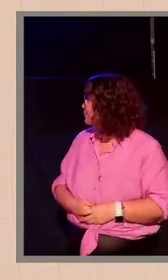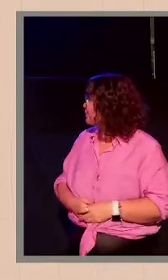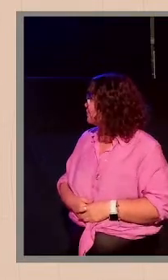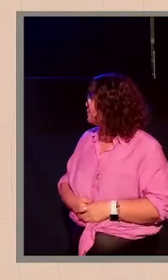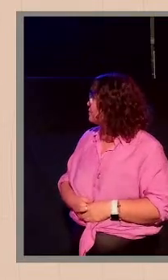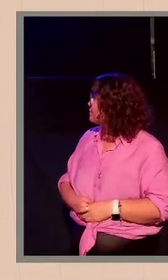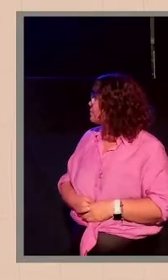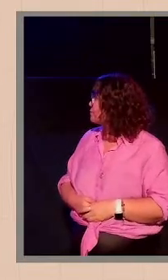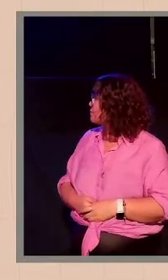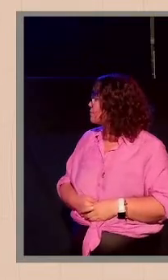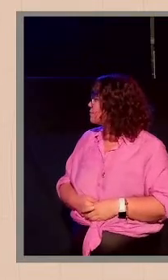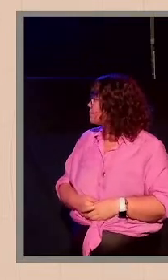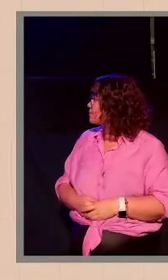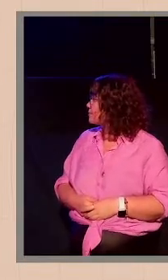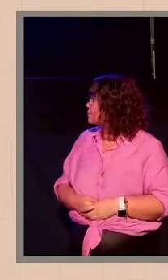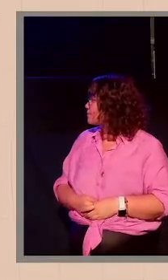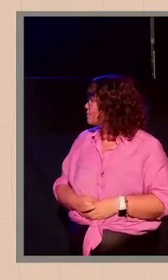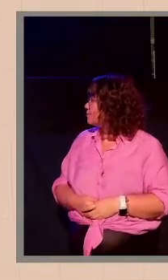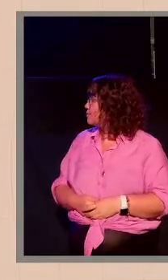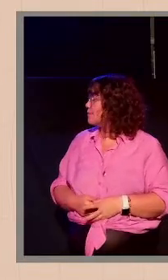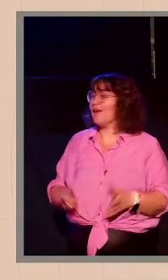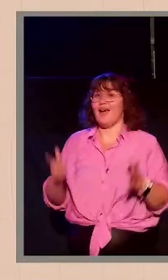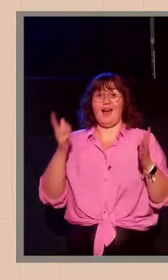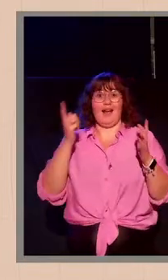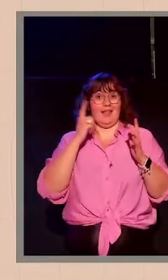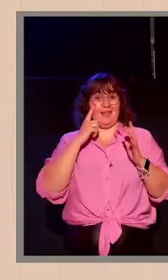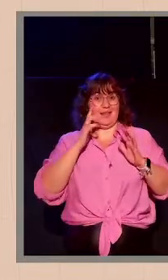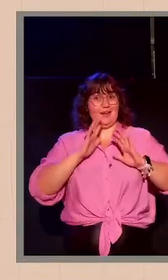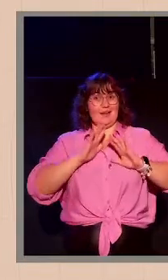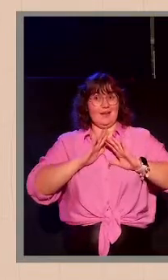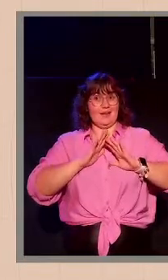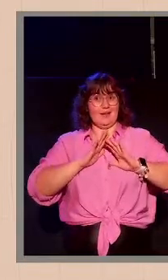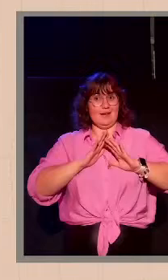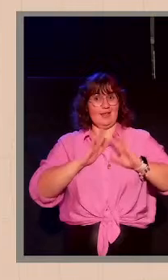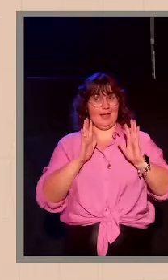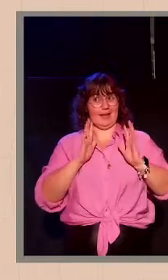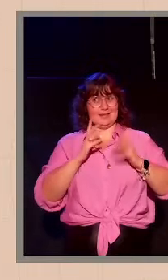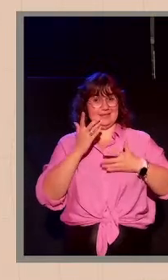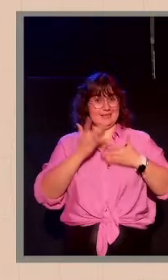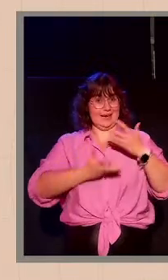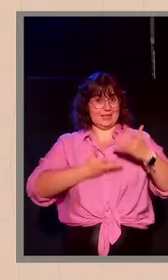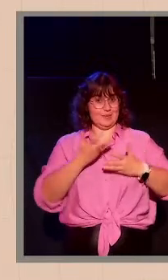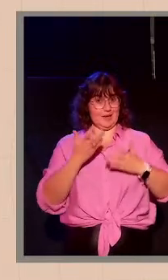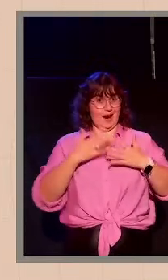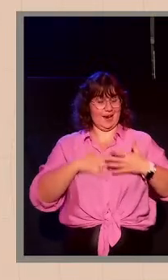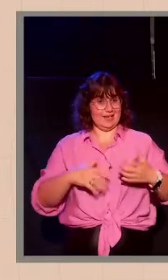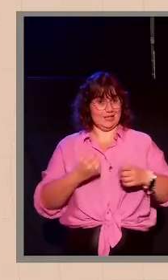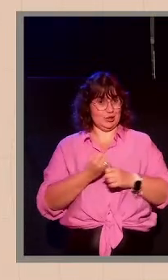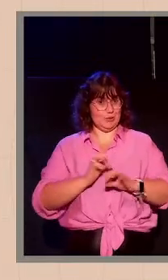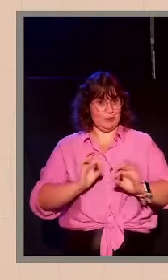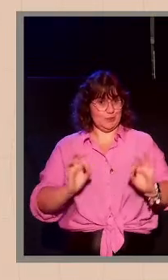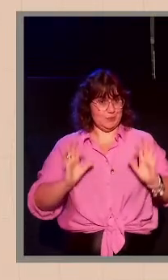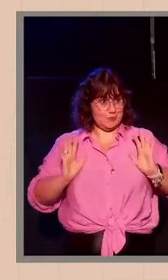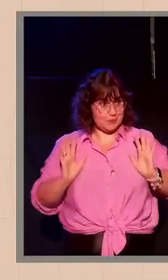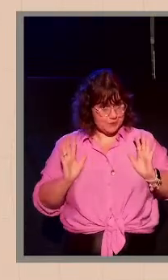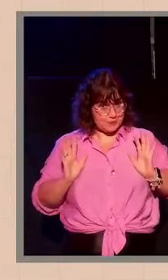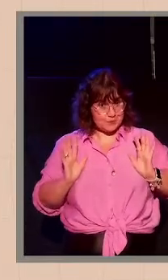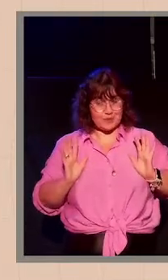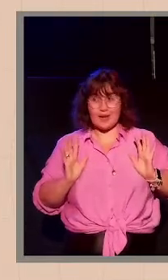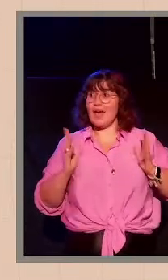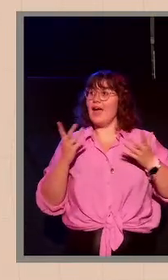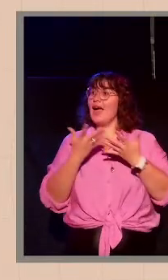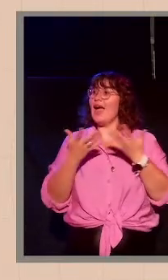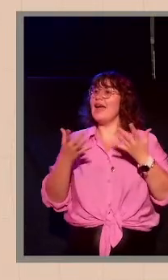So I think that's probably all the explanation that I need to do. So are there